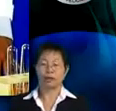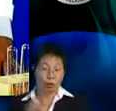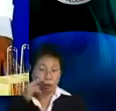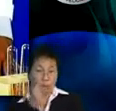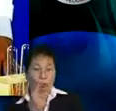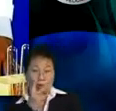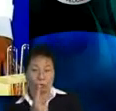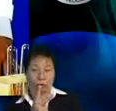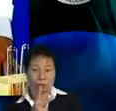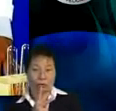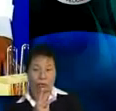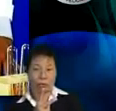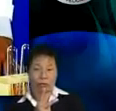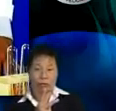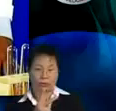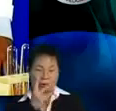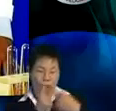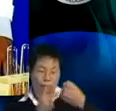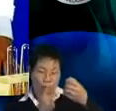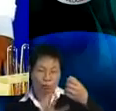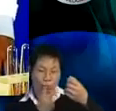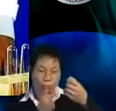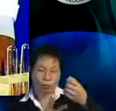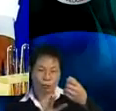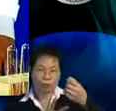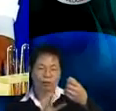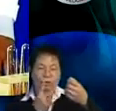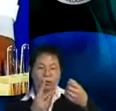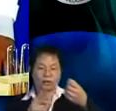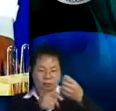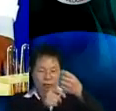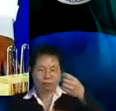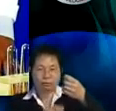Look, a brick red precipitate is seen in the test tube.